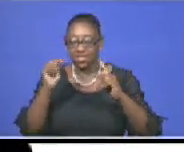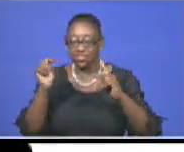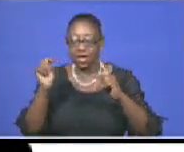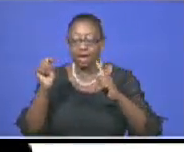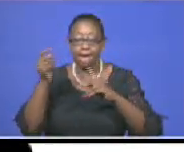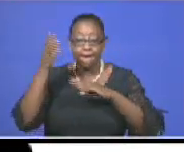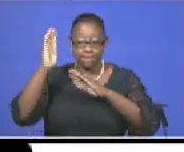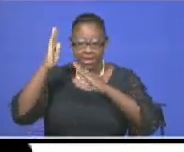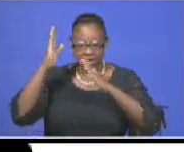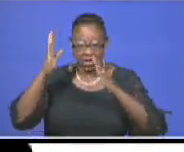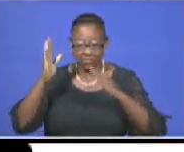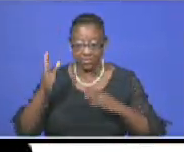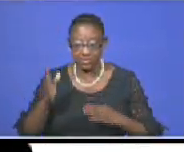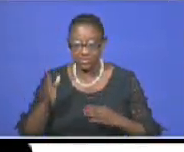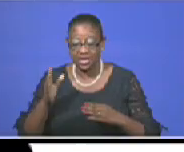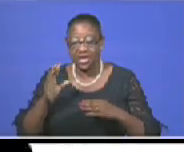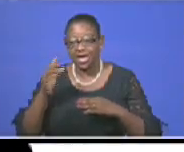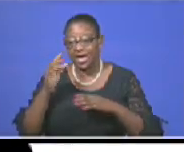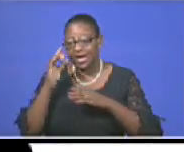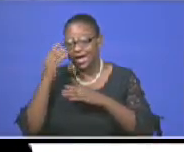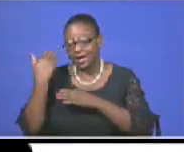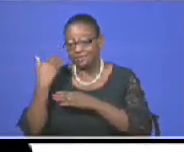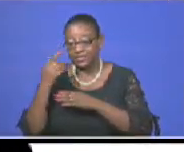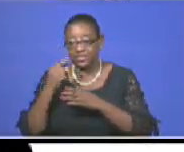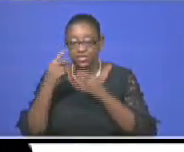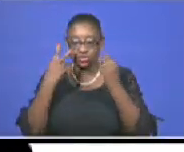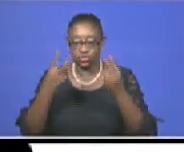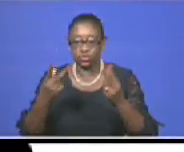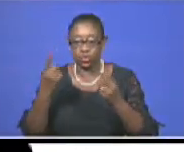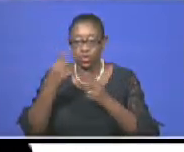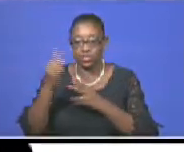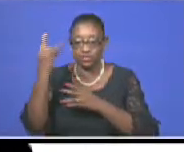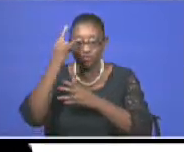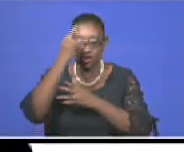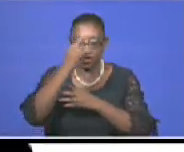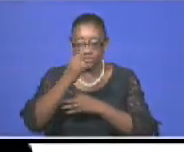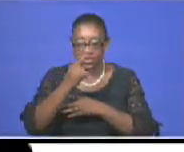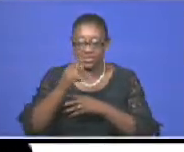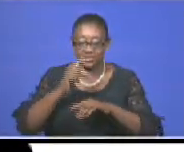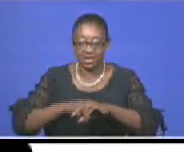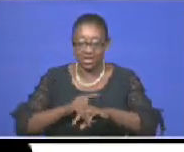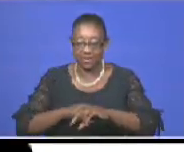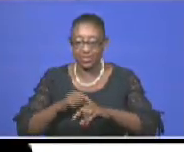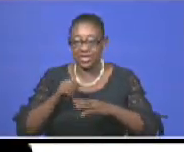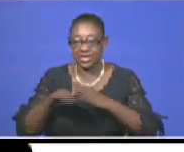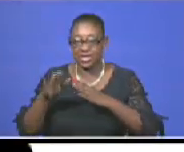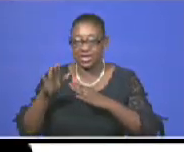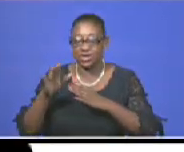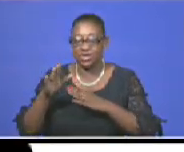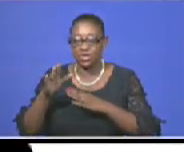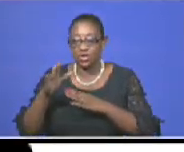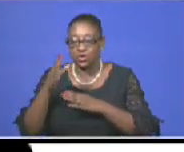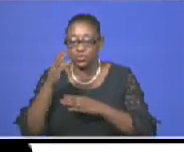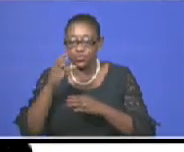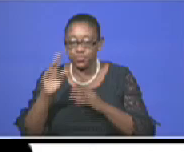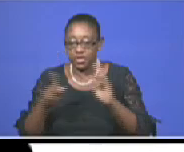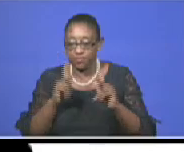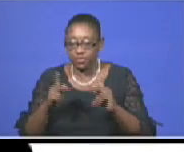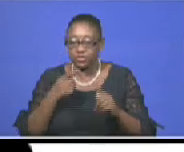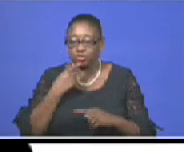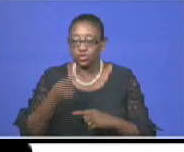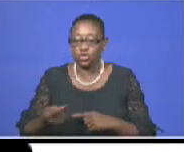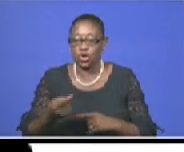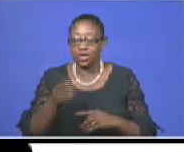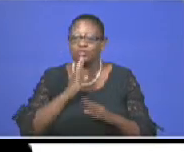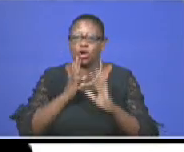new flyaway campaign recently. Senior manager Paul Strawn says his team has been marketing the Bahamas and making every effort to